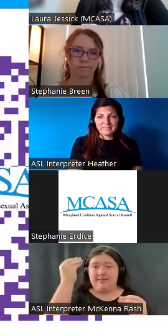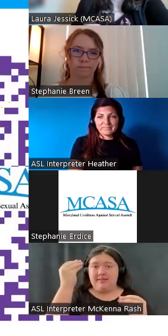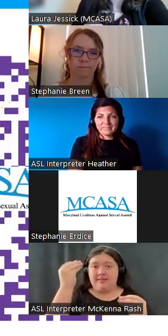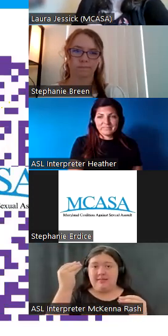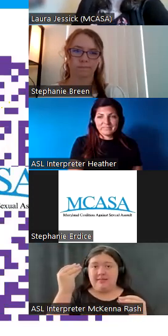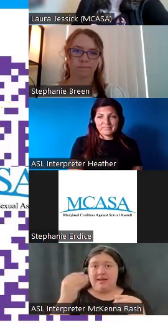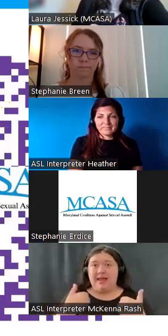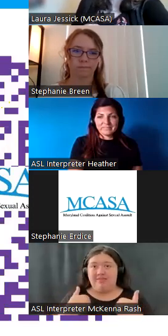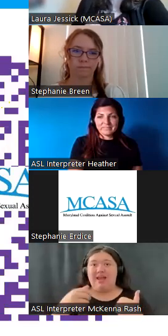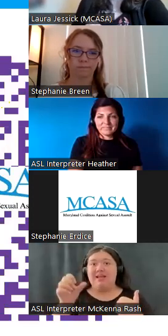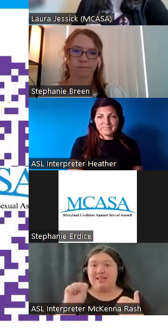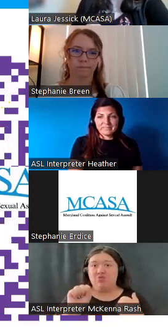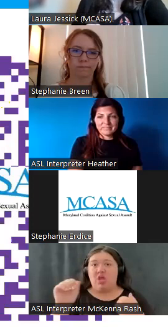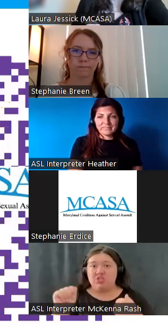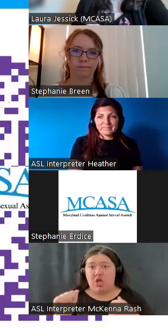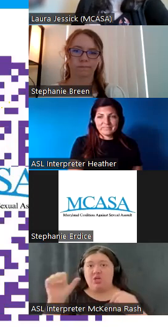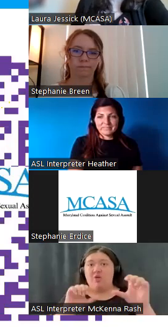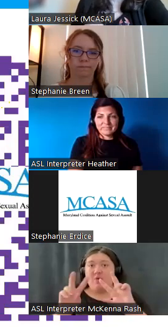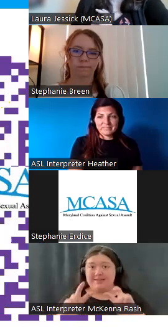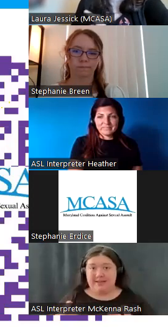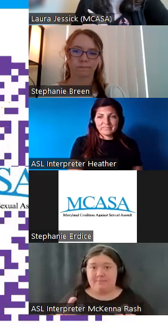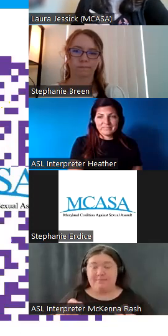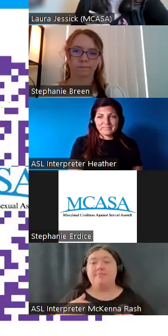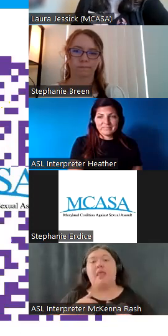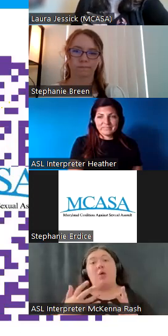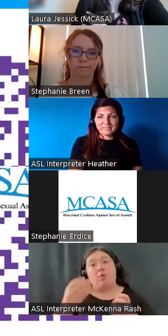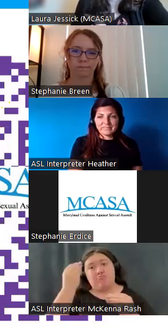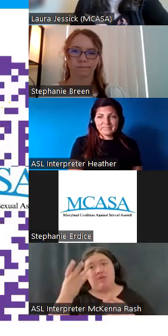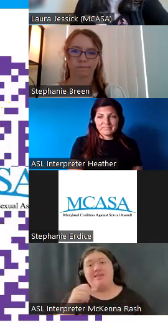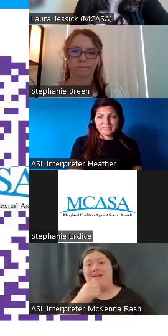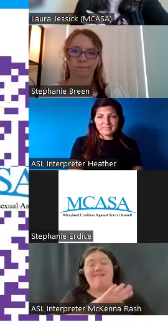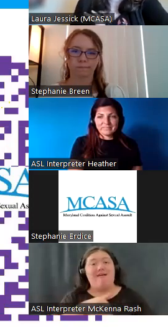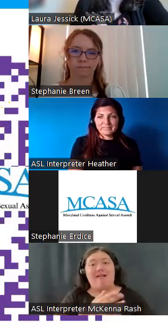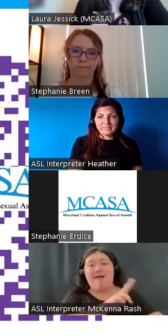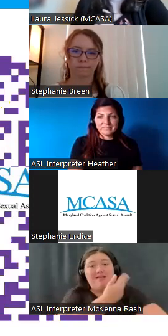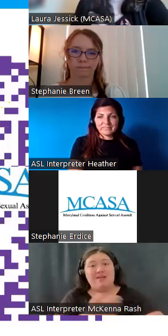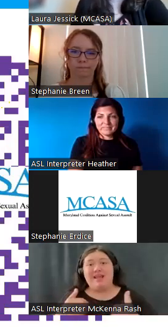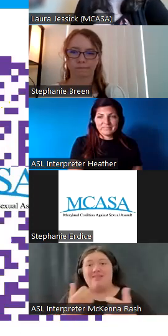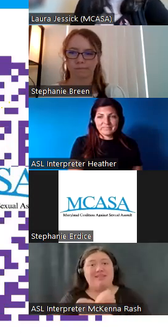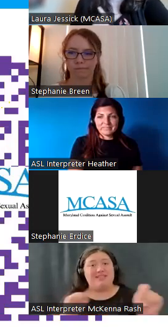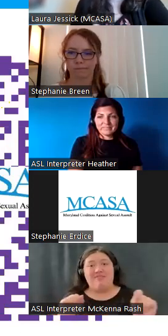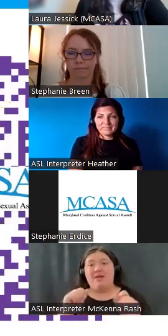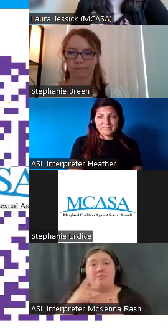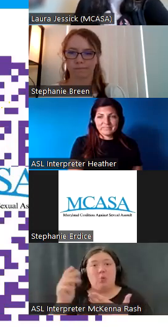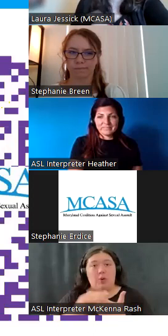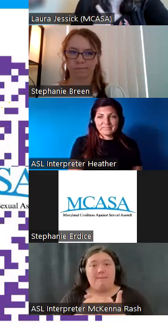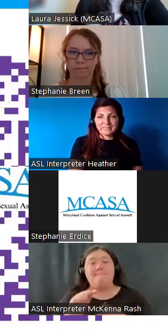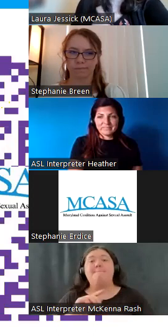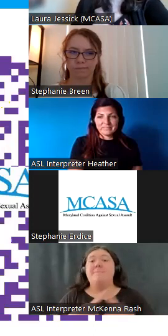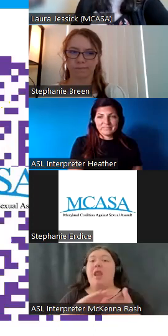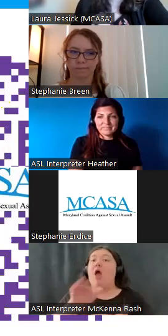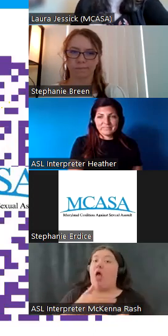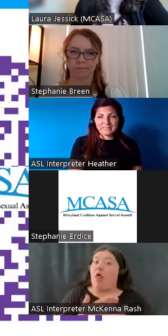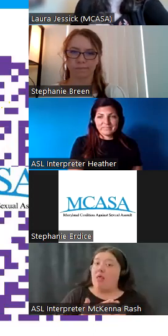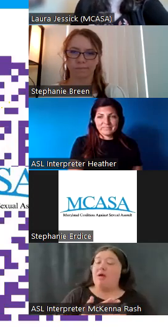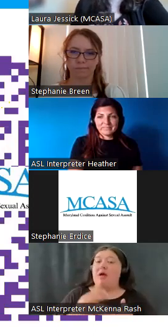getting a sexual assault forensic exam, again, I just want to note, not all hospitals have a SAFE program. However, all hospitals should have